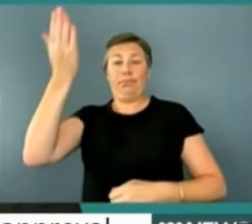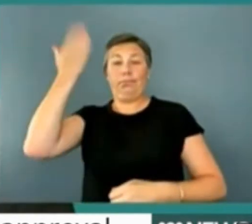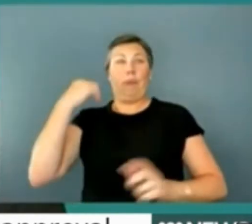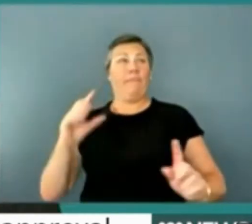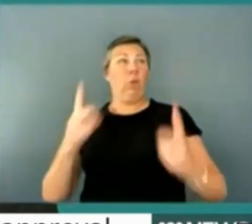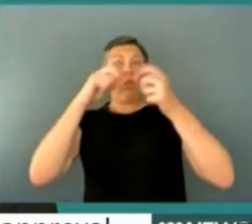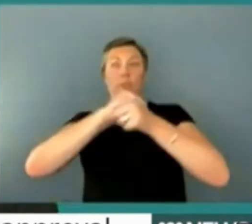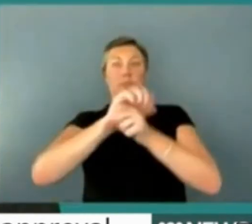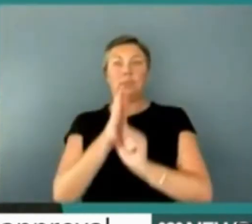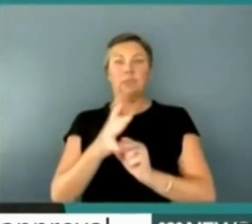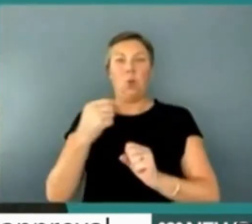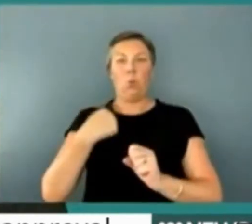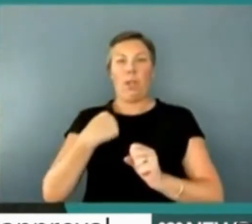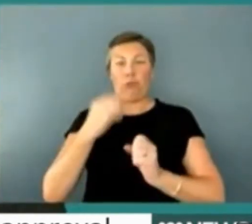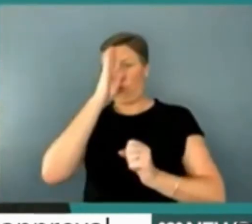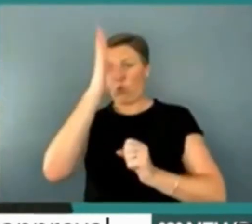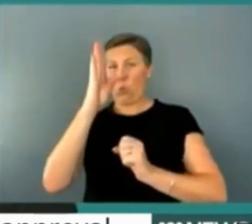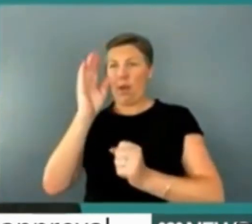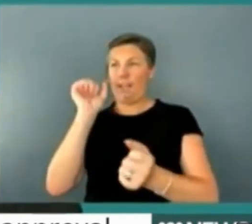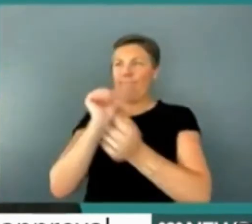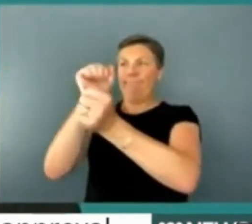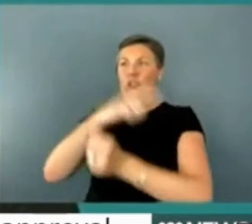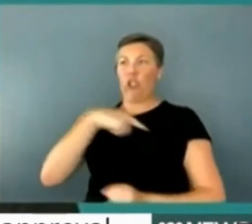world. Jonathan?